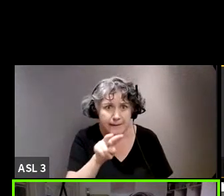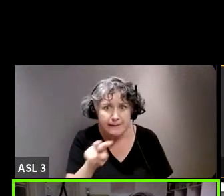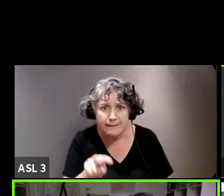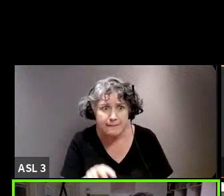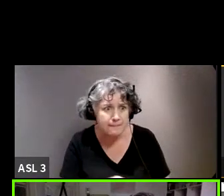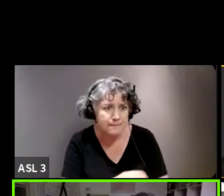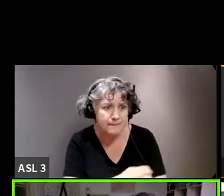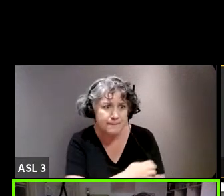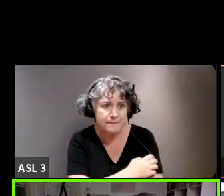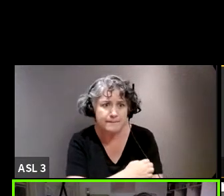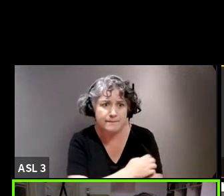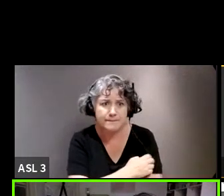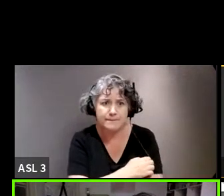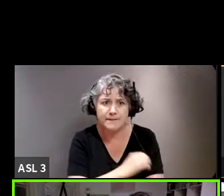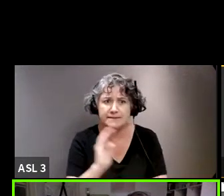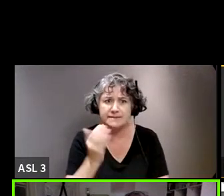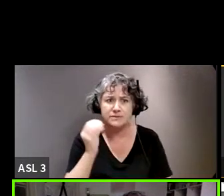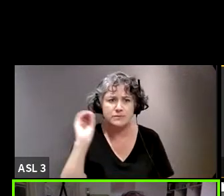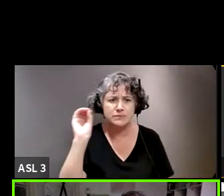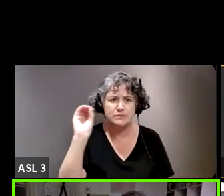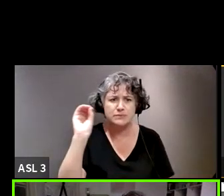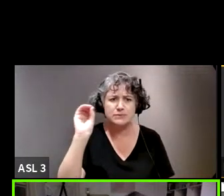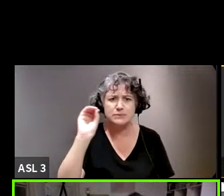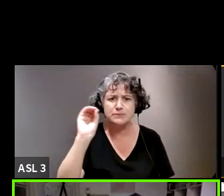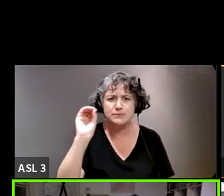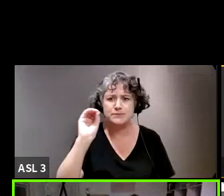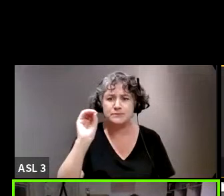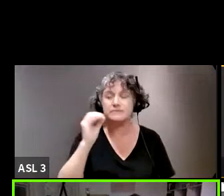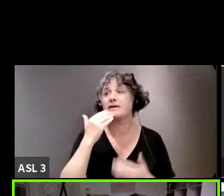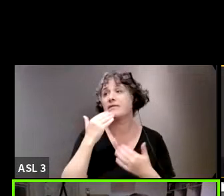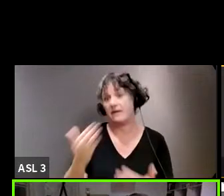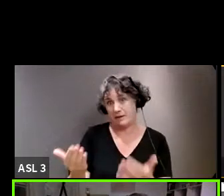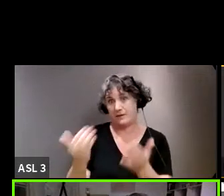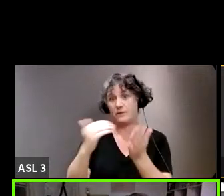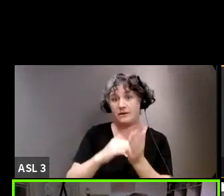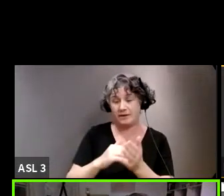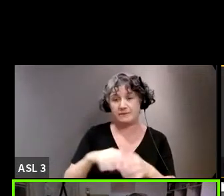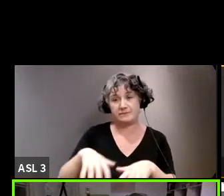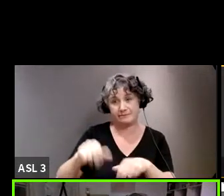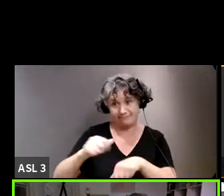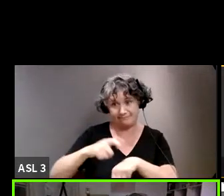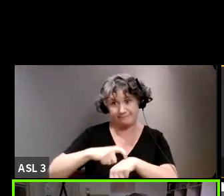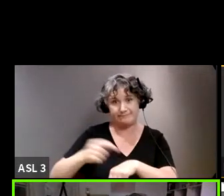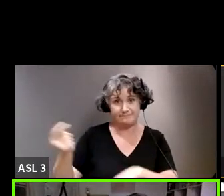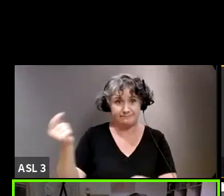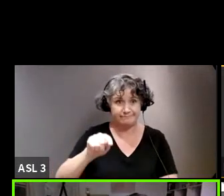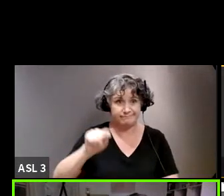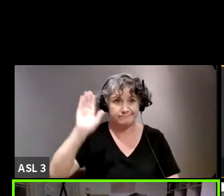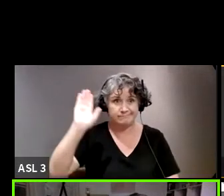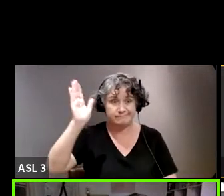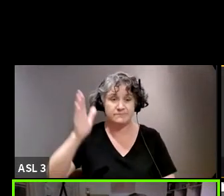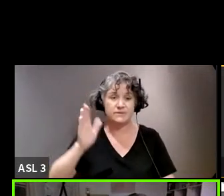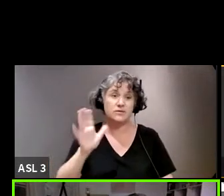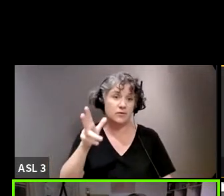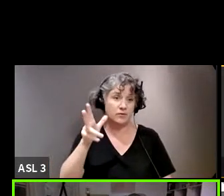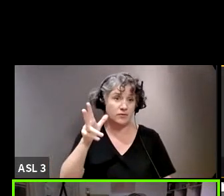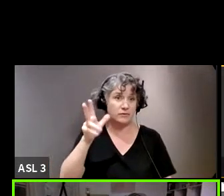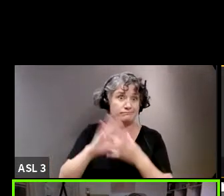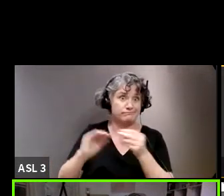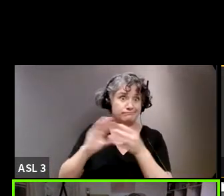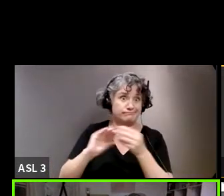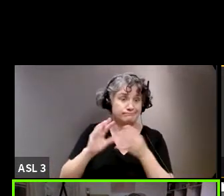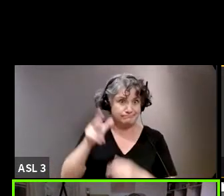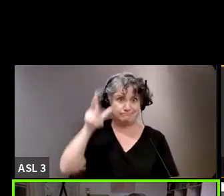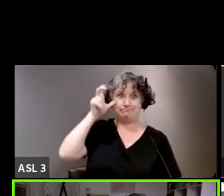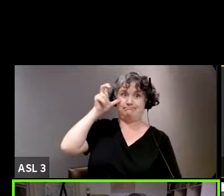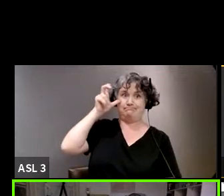i don't see any so i wanted to thank you once again for taking the time uh your voice certainly hurt and